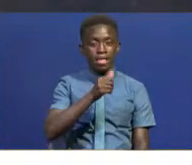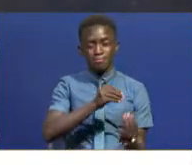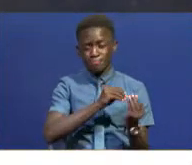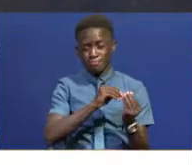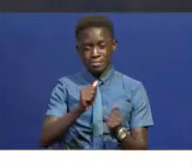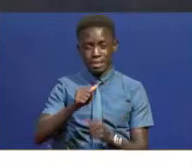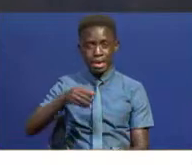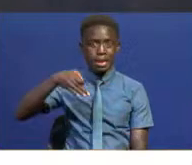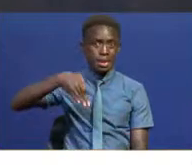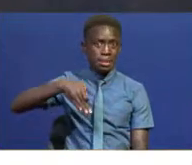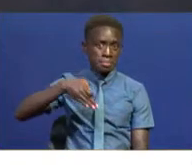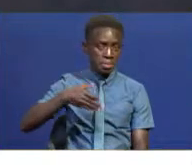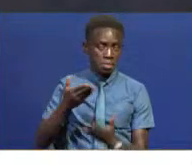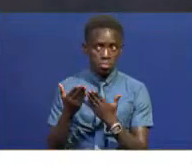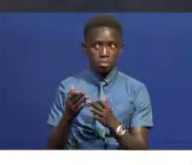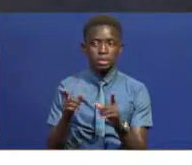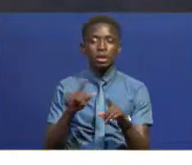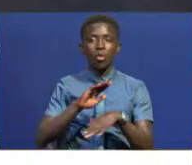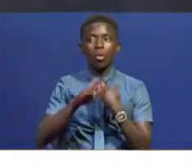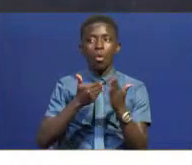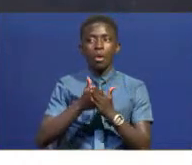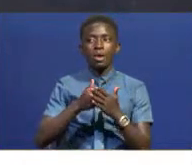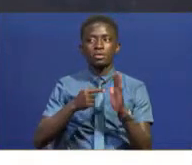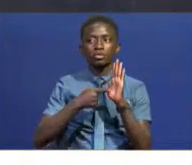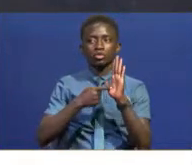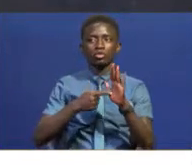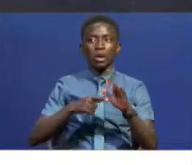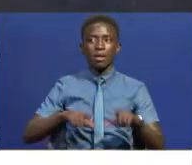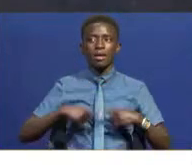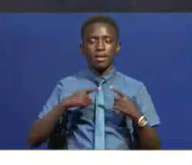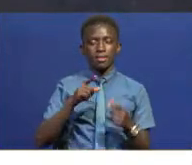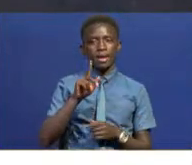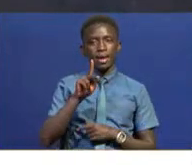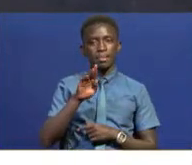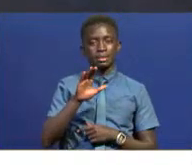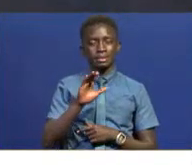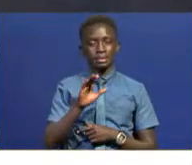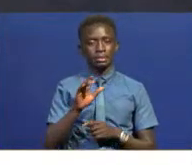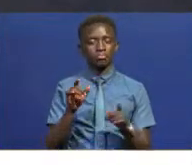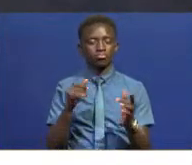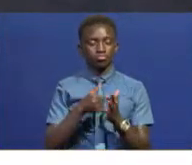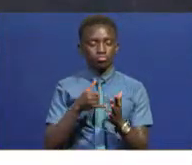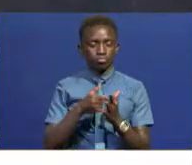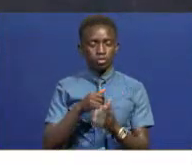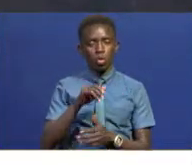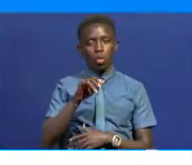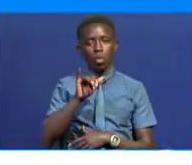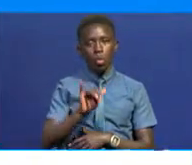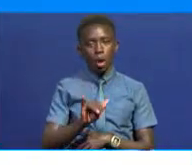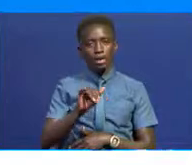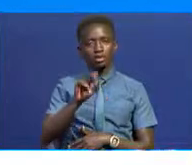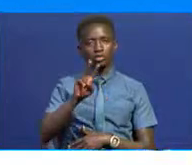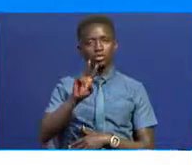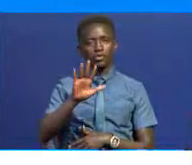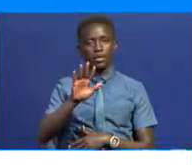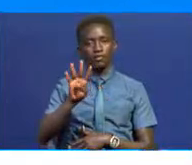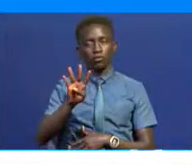which will be played on Friday, will be live on KBC Channel 1 as well as Y254 TV.